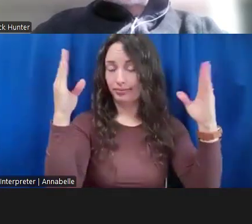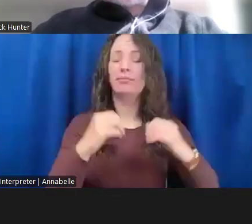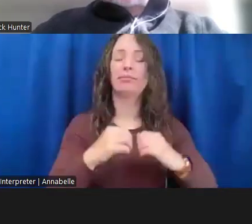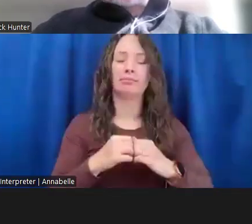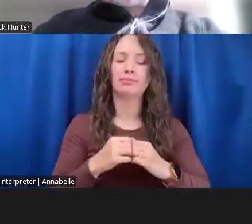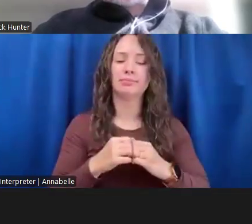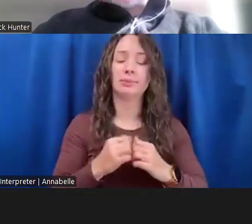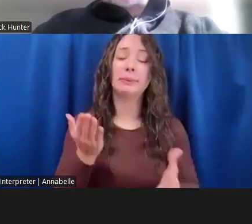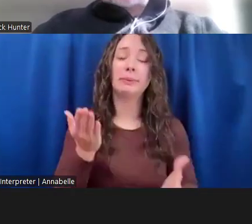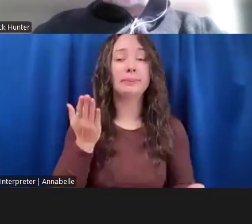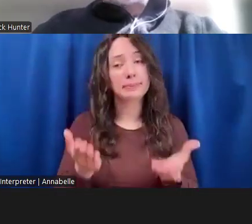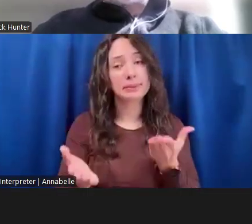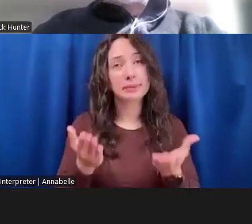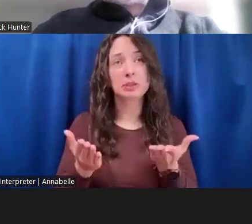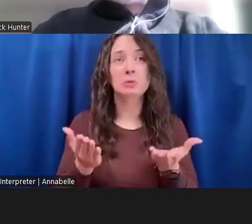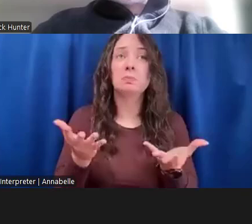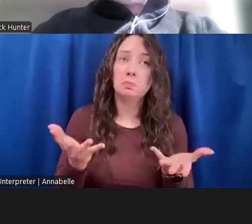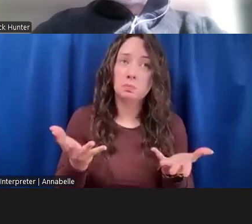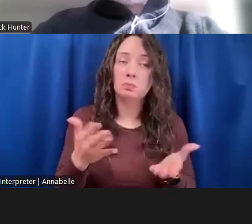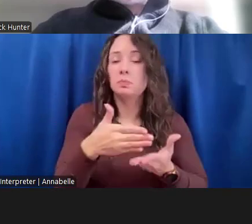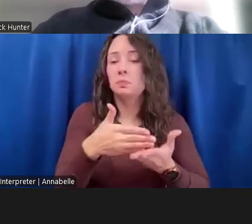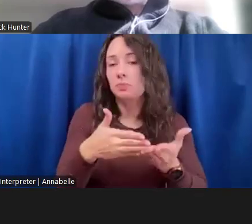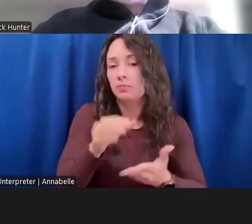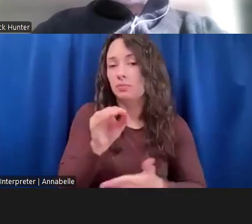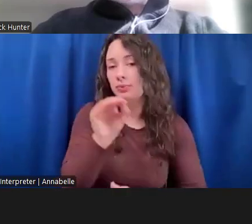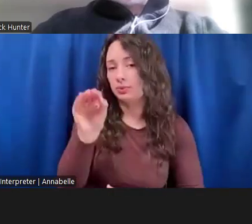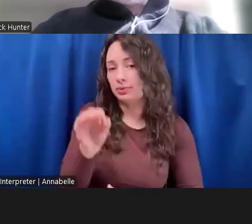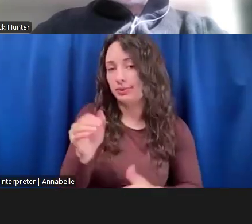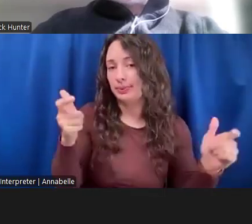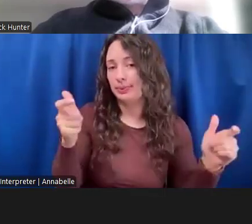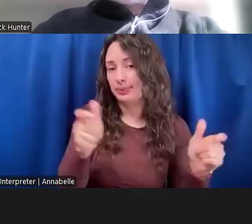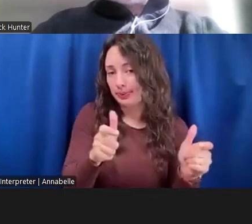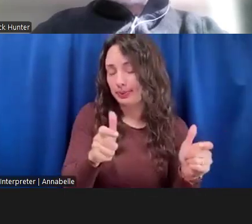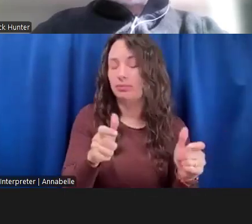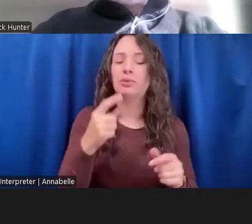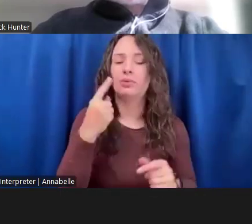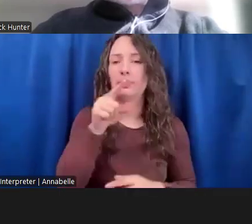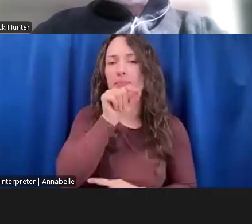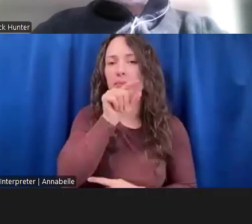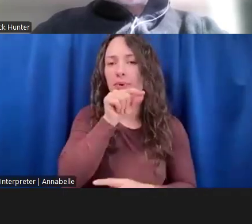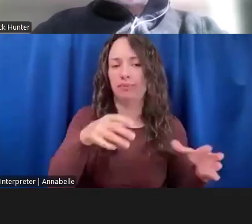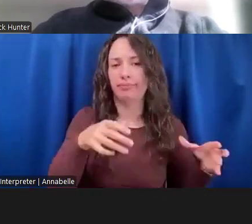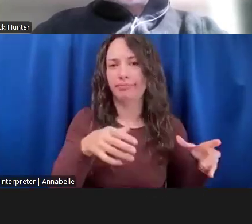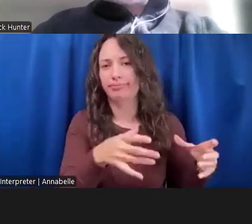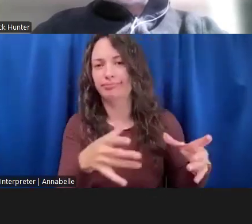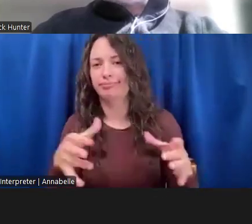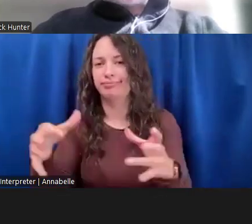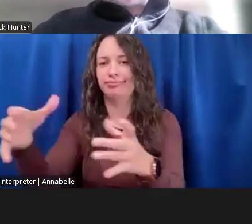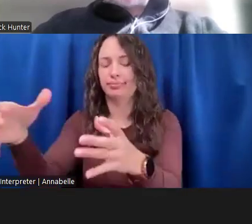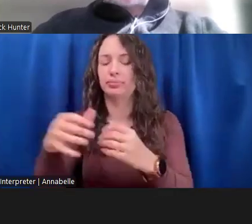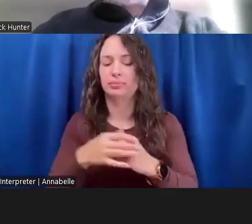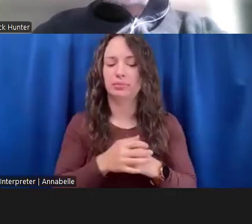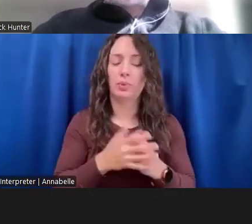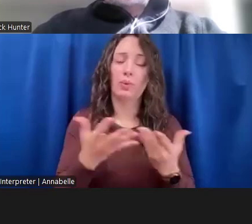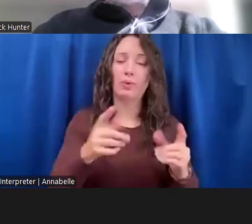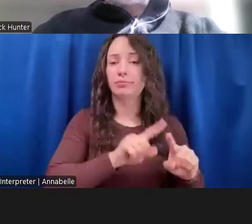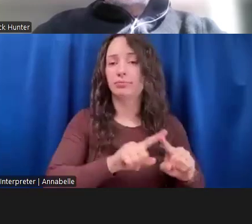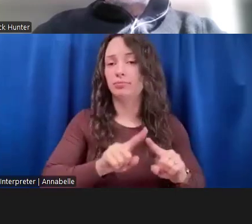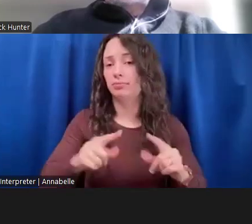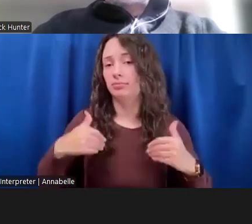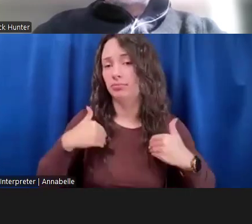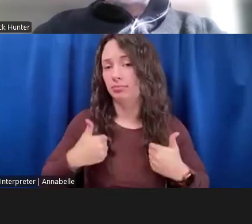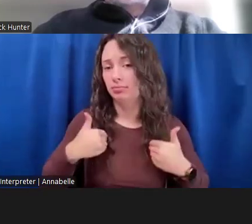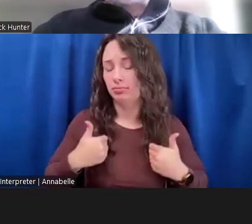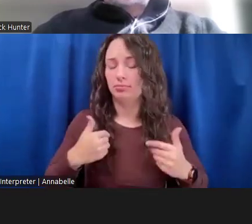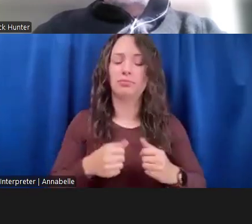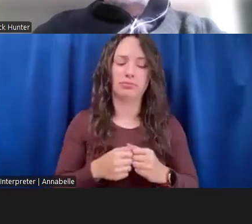lost some percentage of at least migratory birds and other wildlife by having both healthy forests that